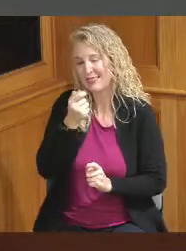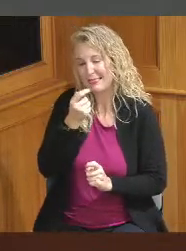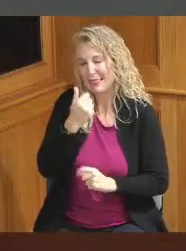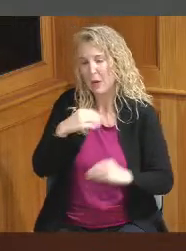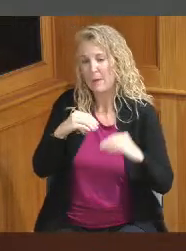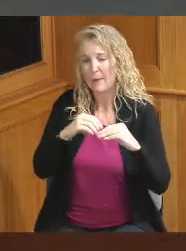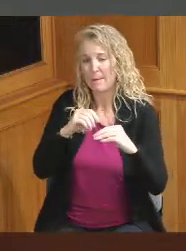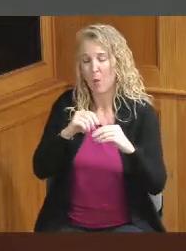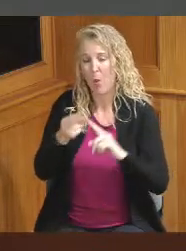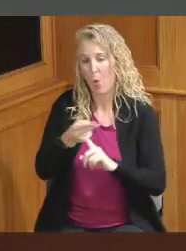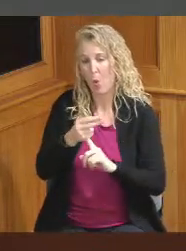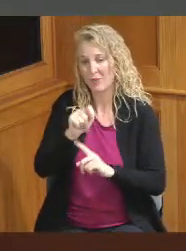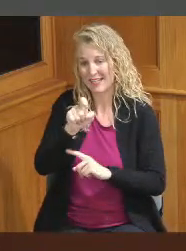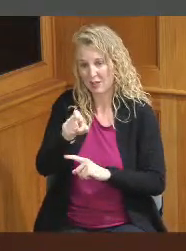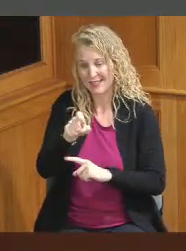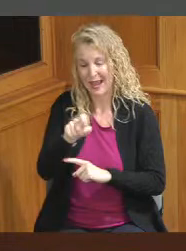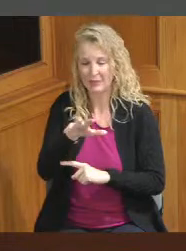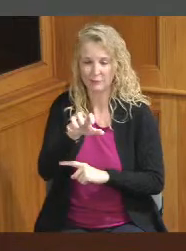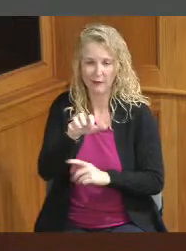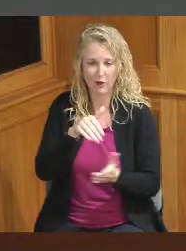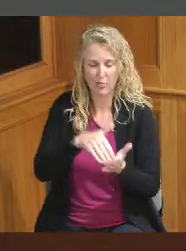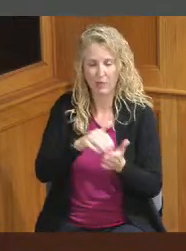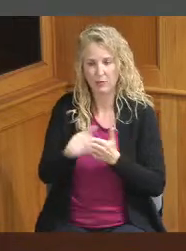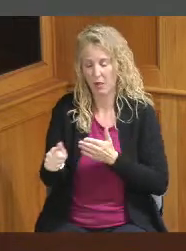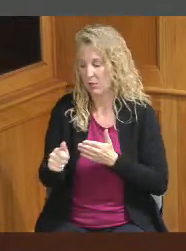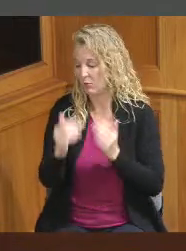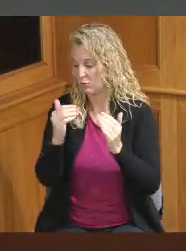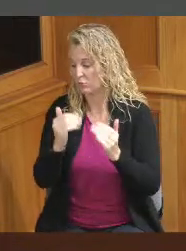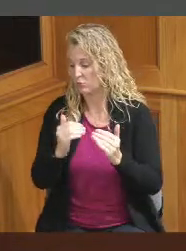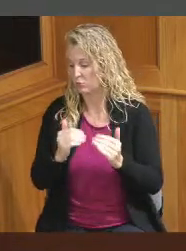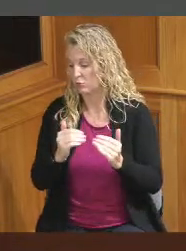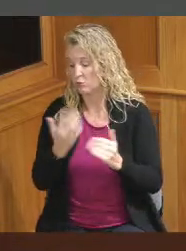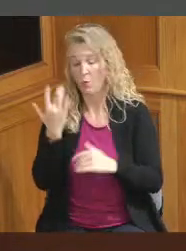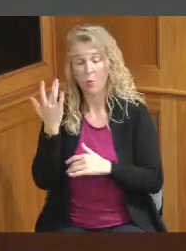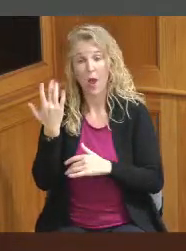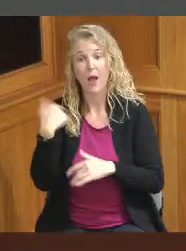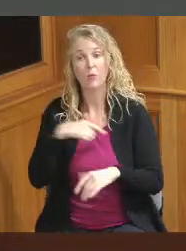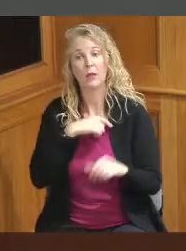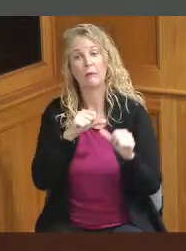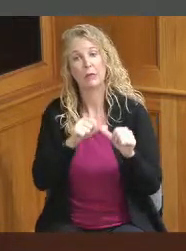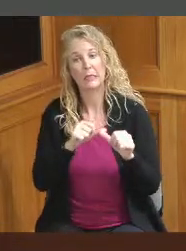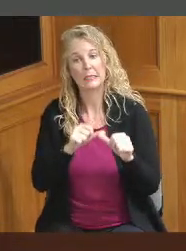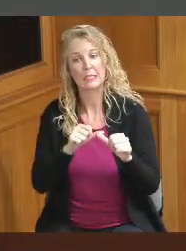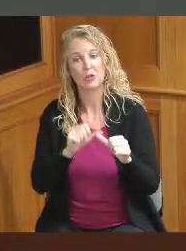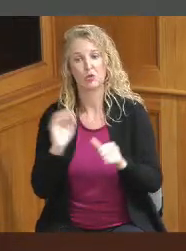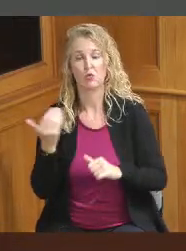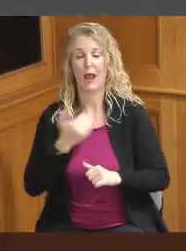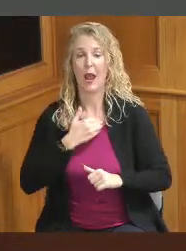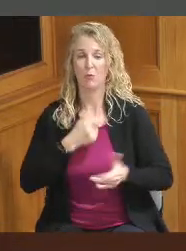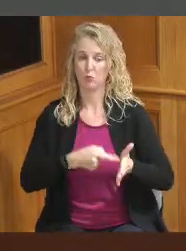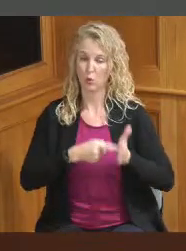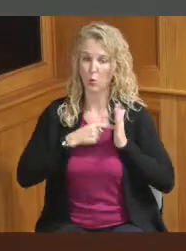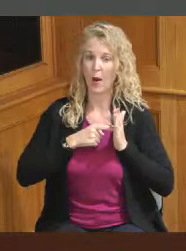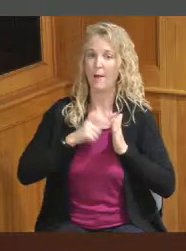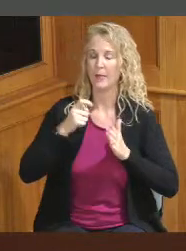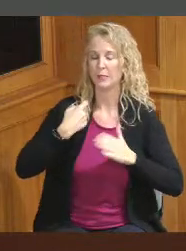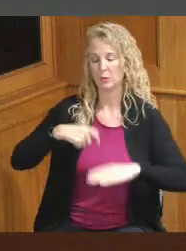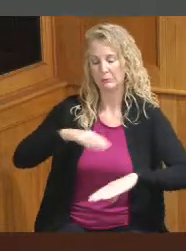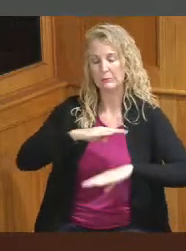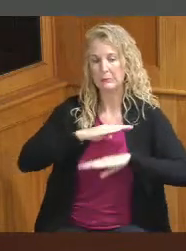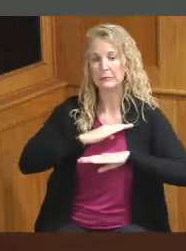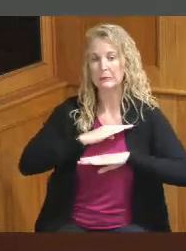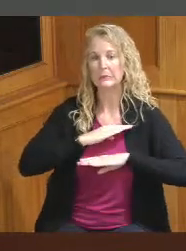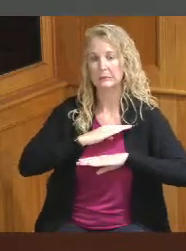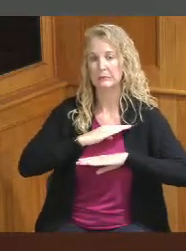tax dollars, about $500,000, so that we can continue to meet our obligations of pass-throughs in